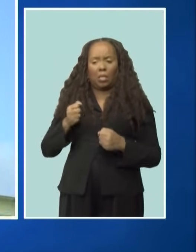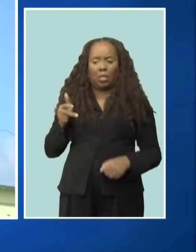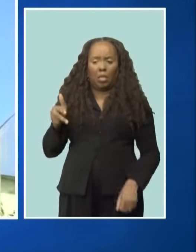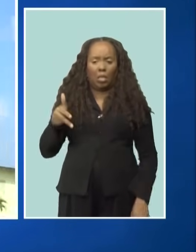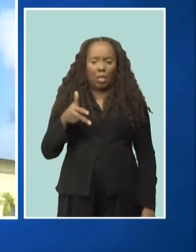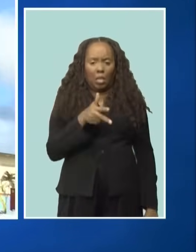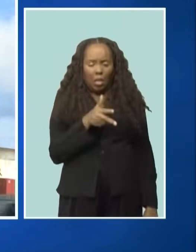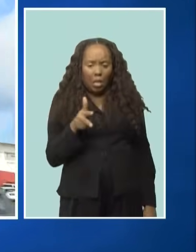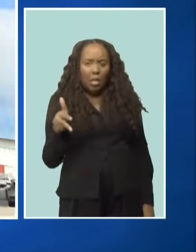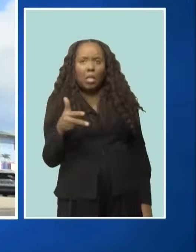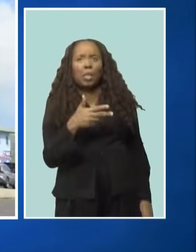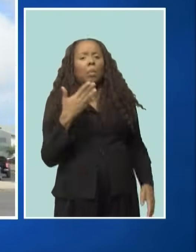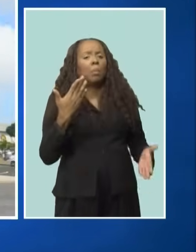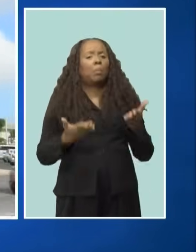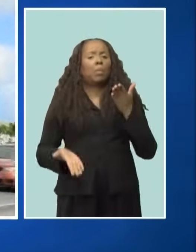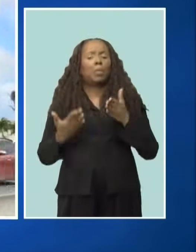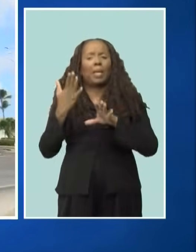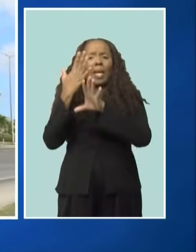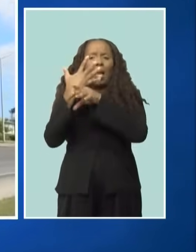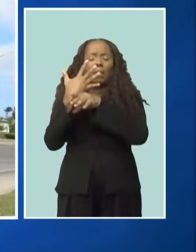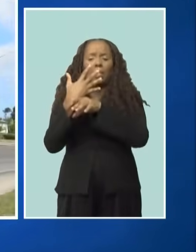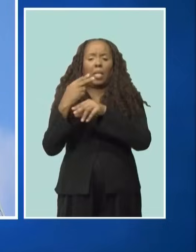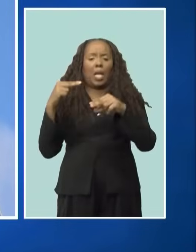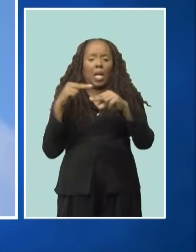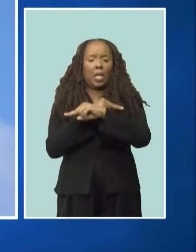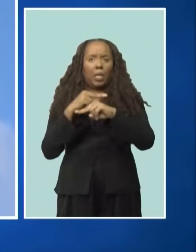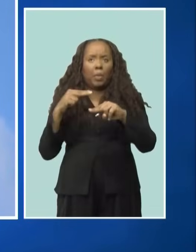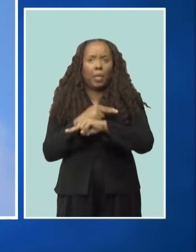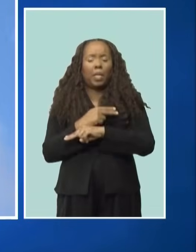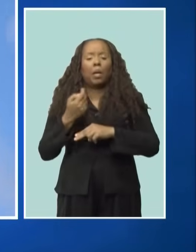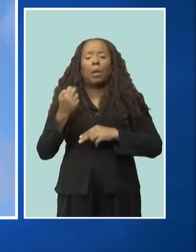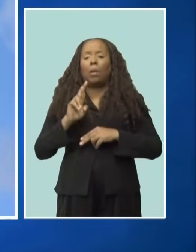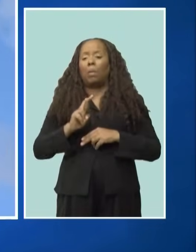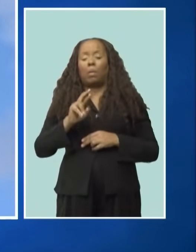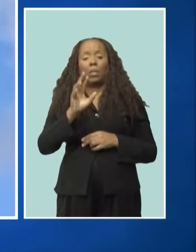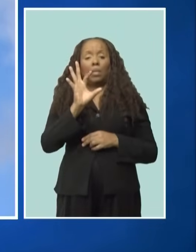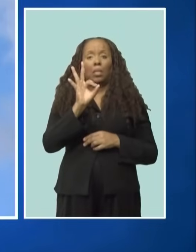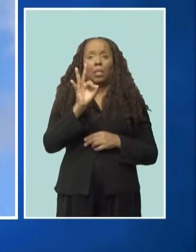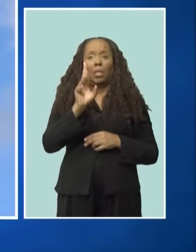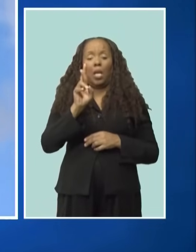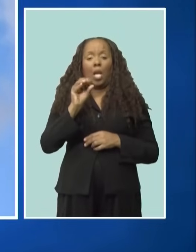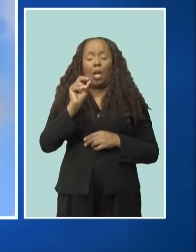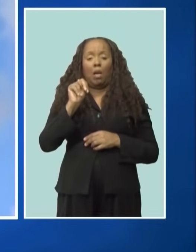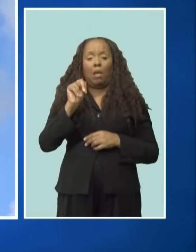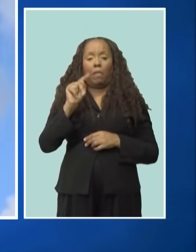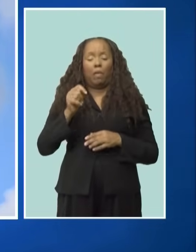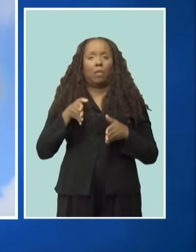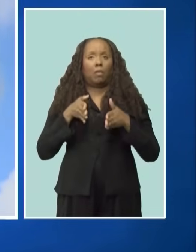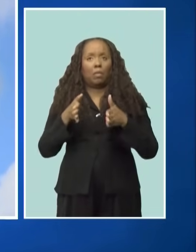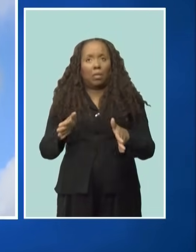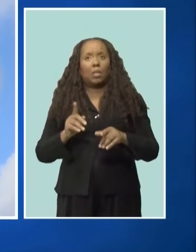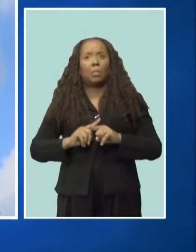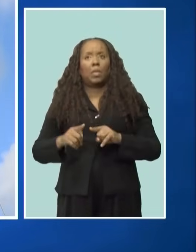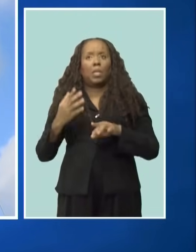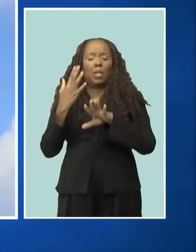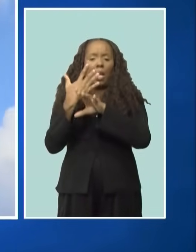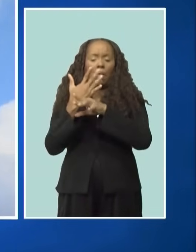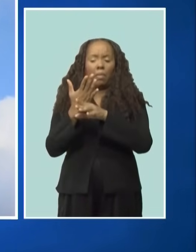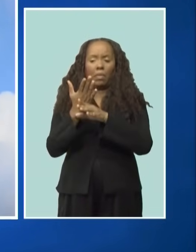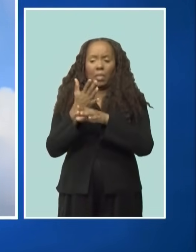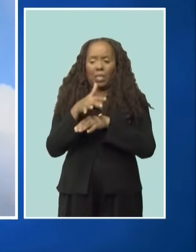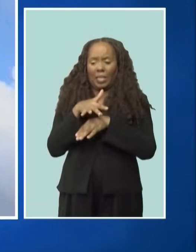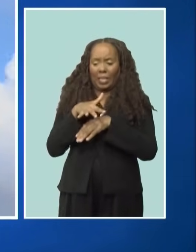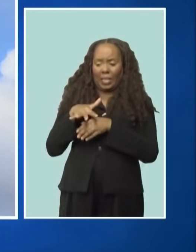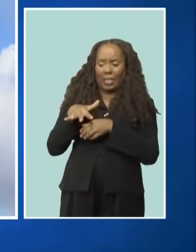keep them up on the front roads, and you can see who leaving and who entering at whatever times they need to see whoever. But the cameras in here